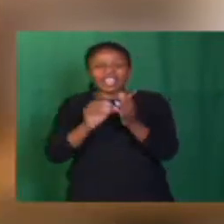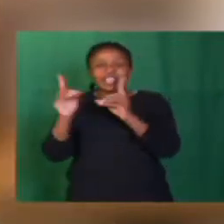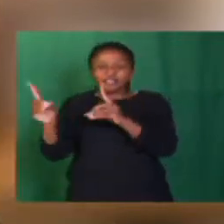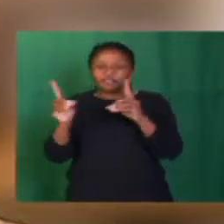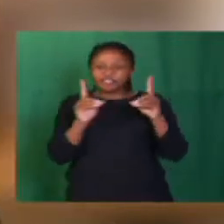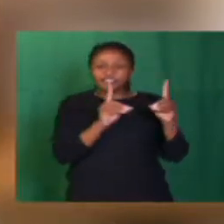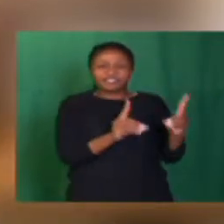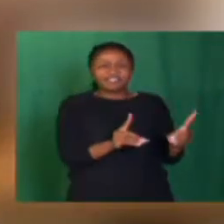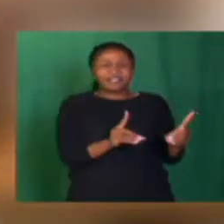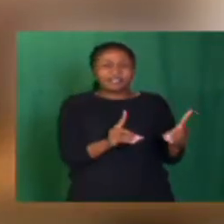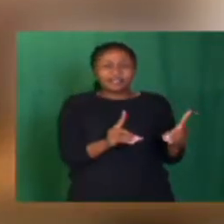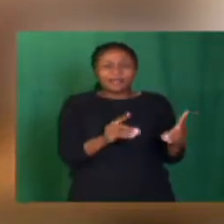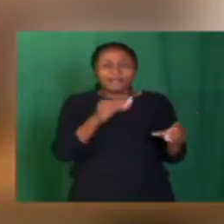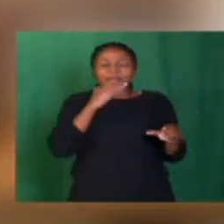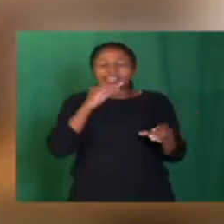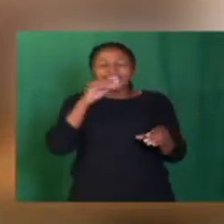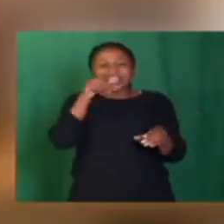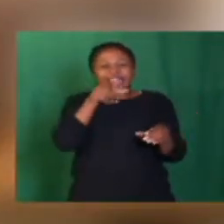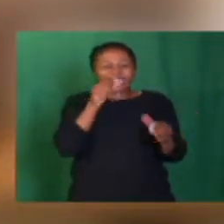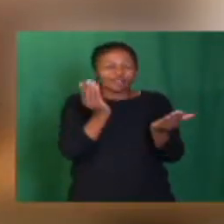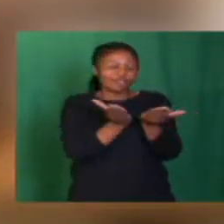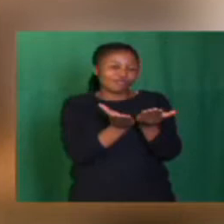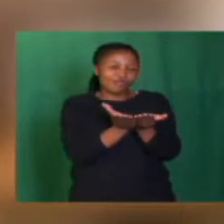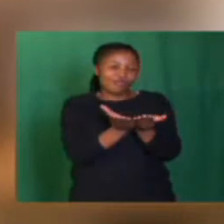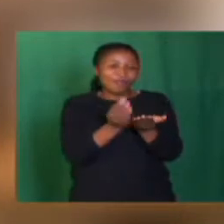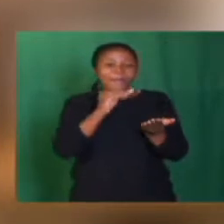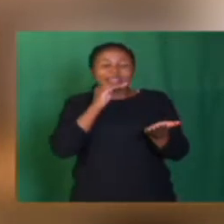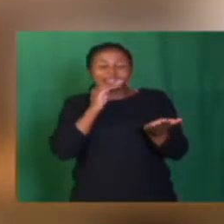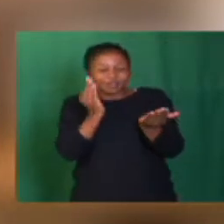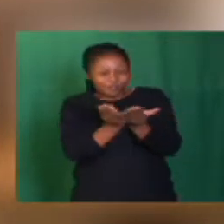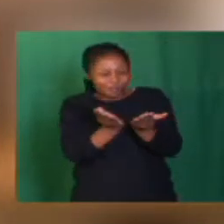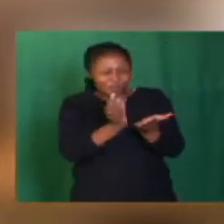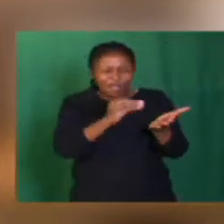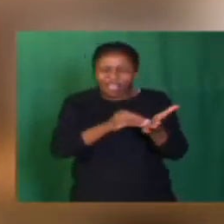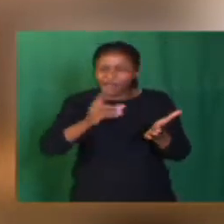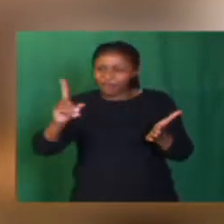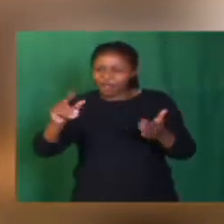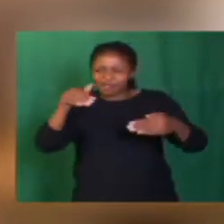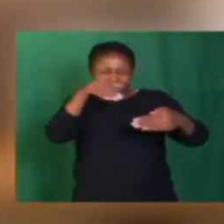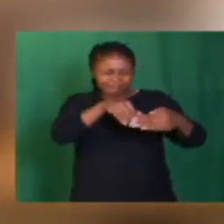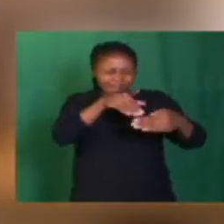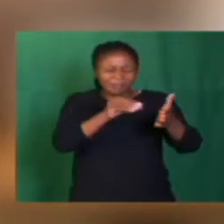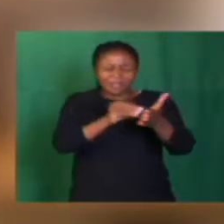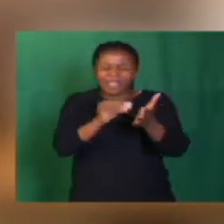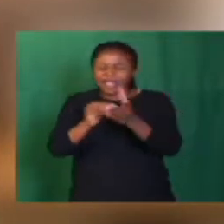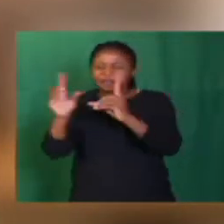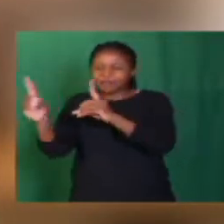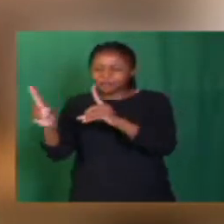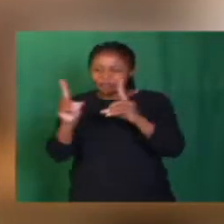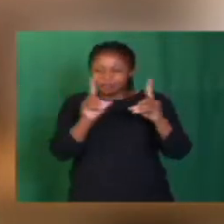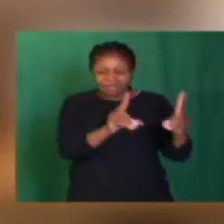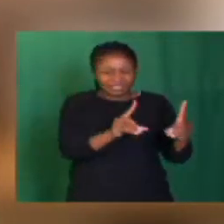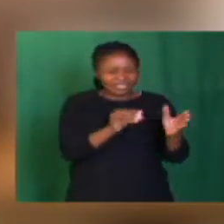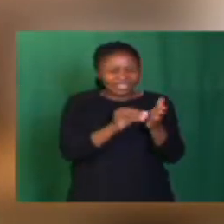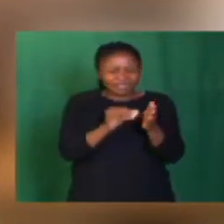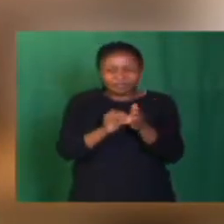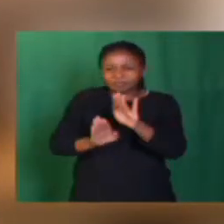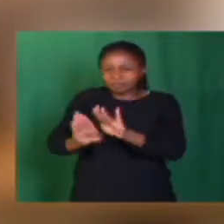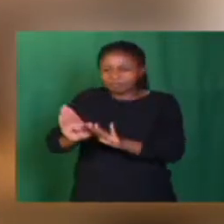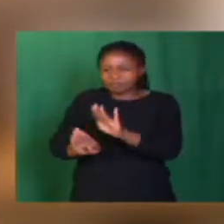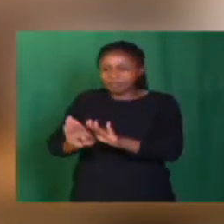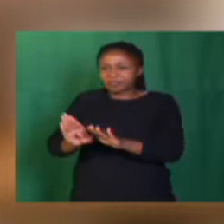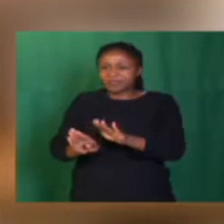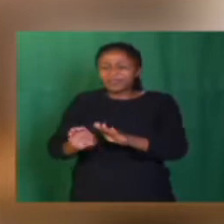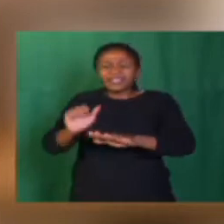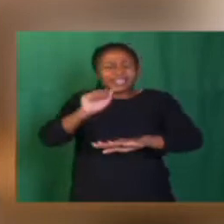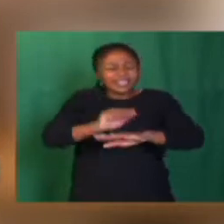human beings. Oh no, you cannot do that. So it is important that in whatsoever a discourse or in whatsoever talk that